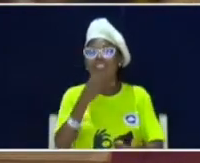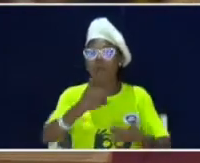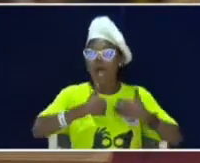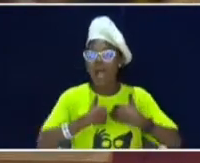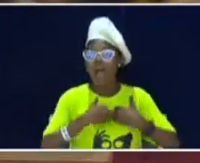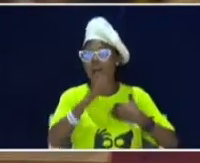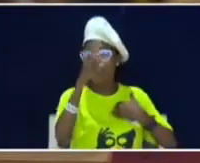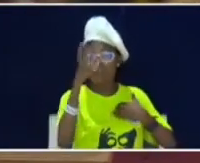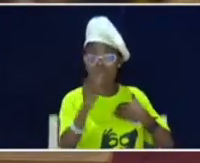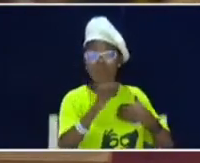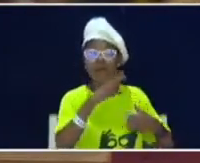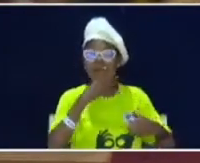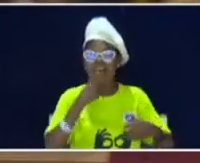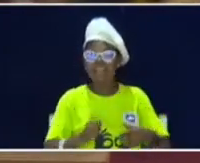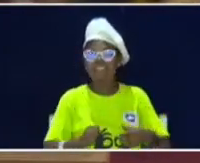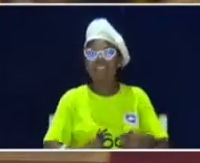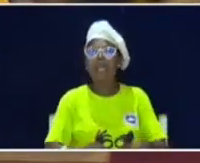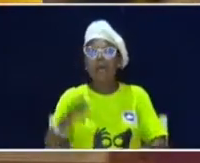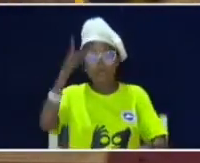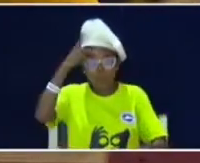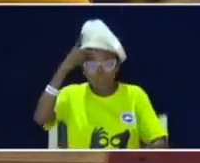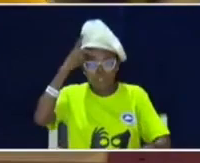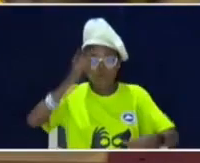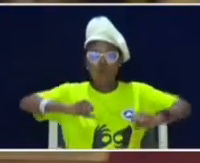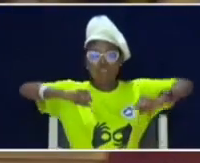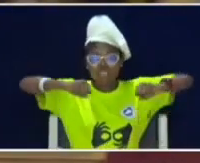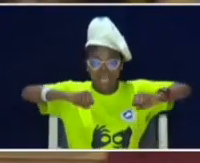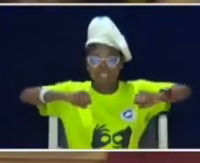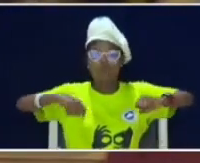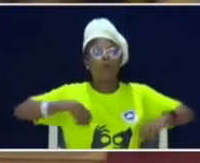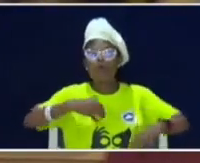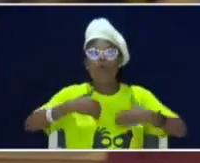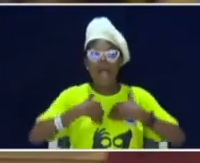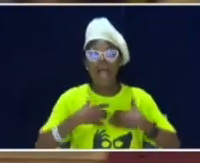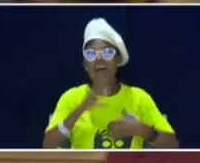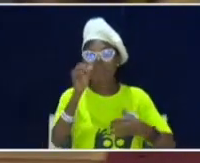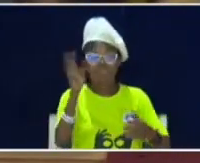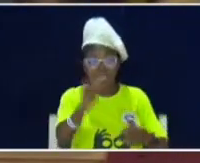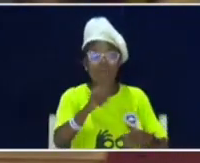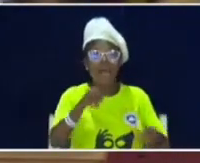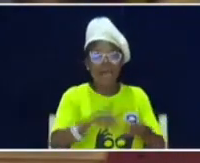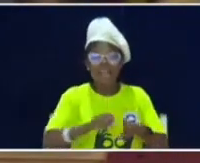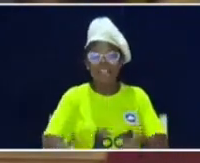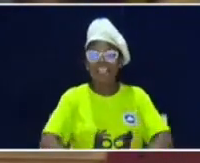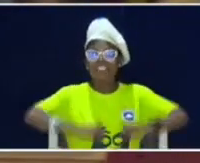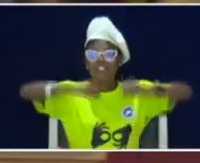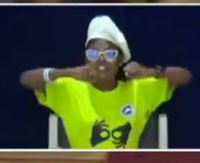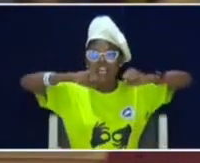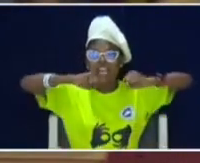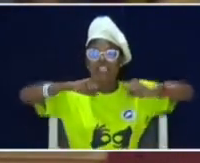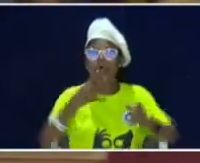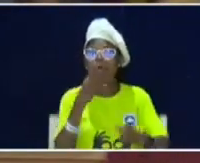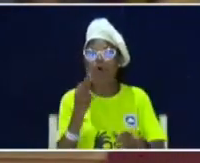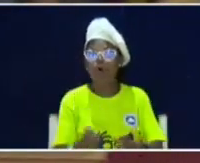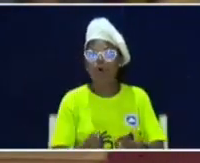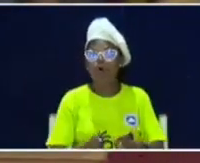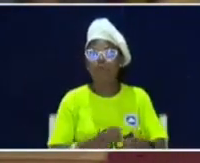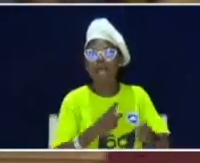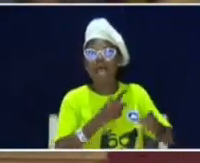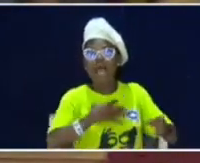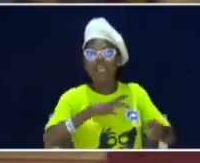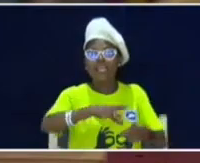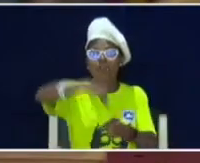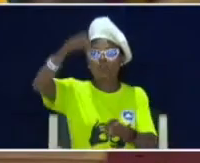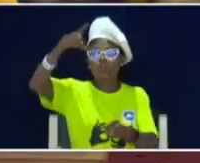them as political giants. You have them as giants of industries. Then also you have them as spiritual